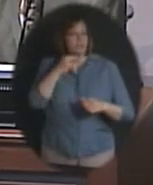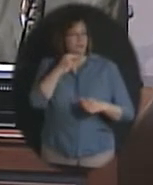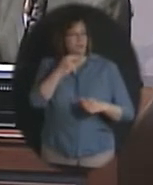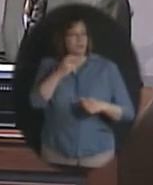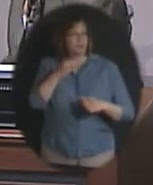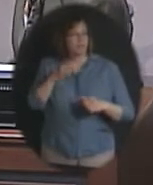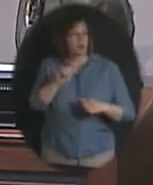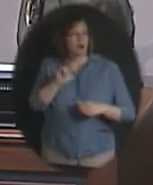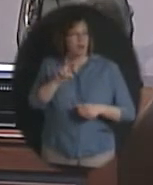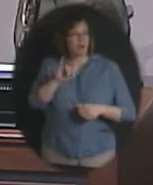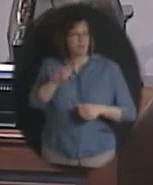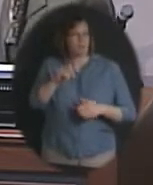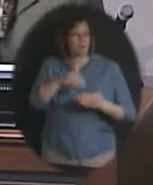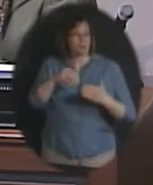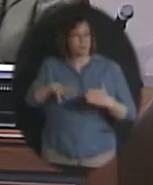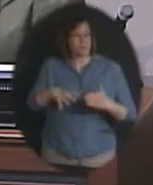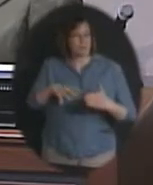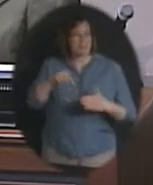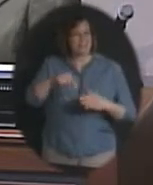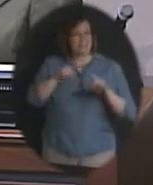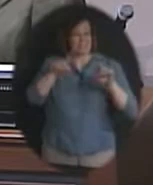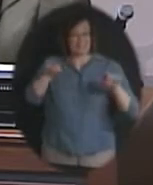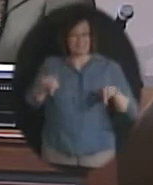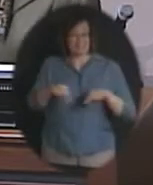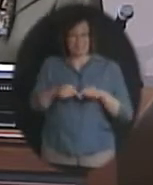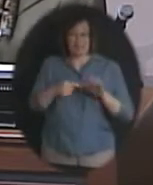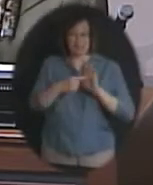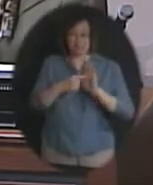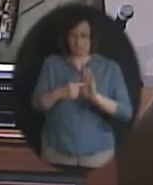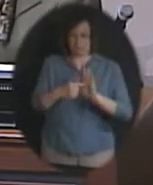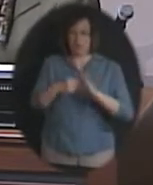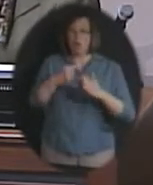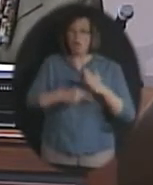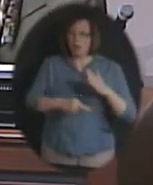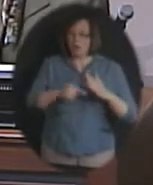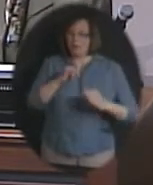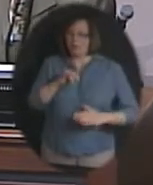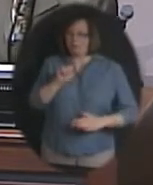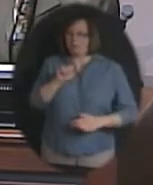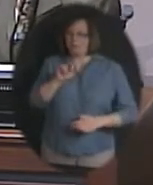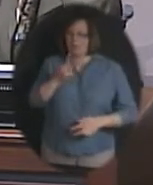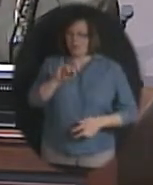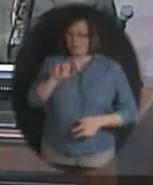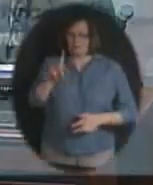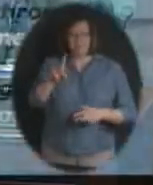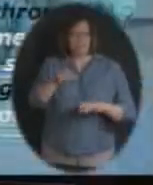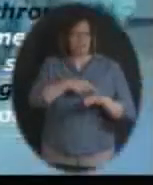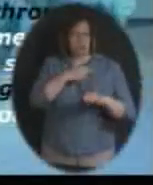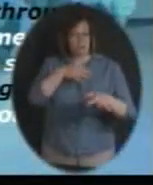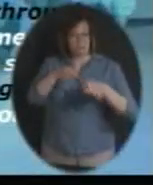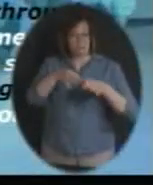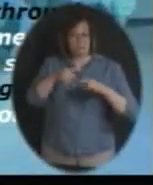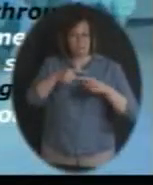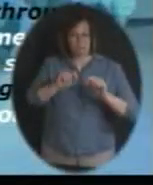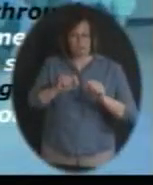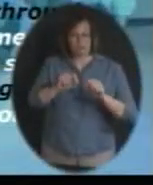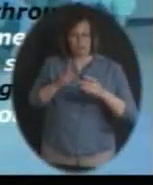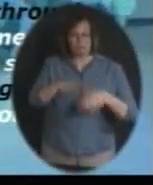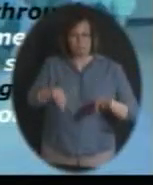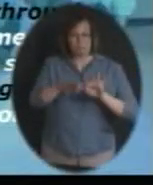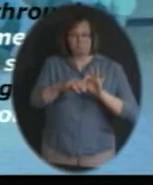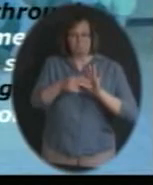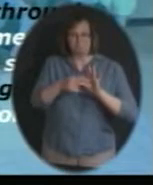students. This slide illustrates what is Avid, and of course it's a rather lengthy definition, but I tried to highlight the